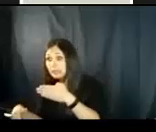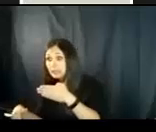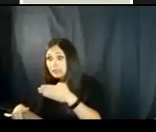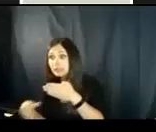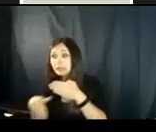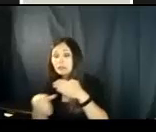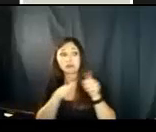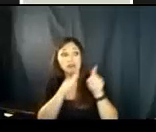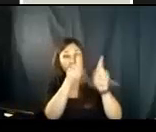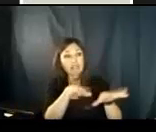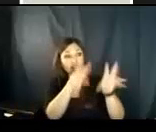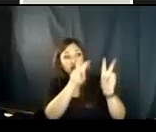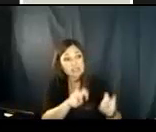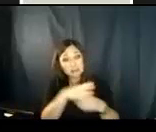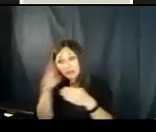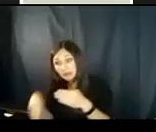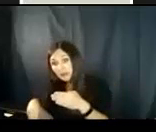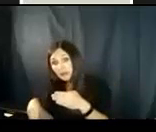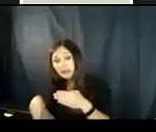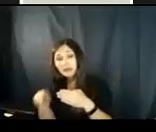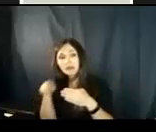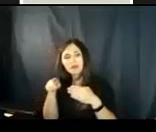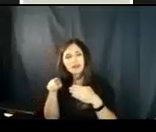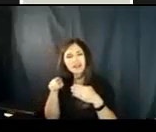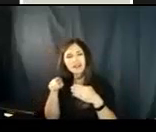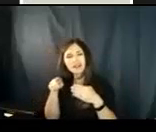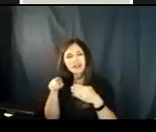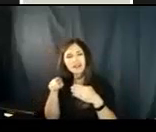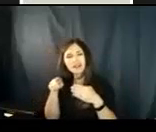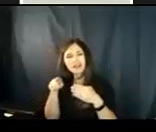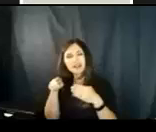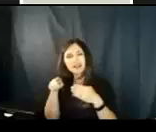assessment, add that comment, add the celebration.